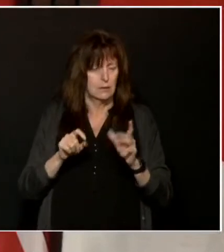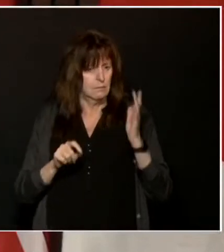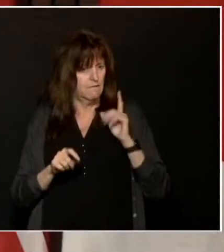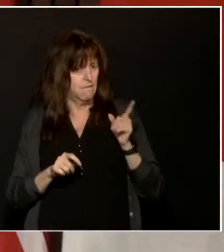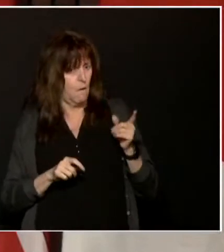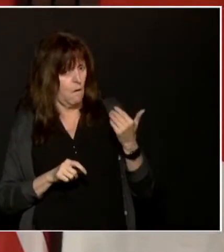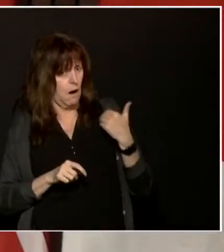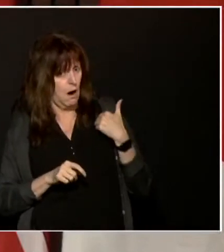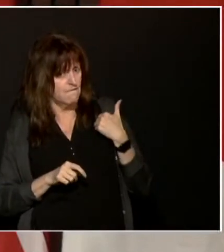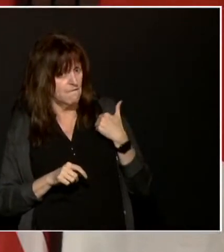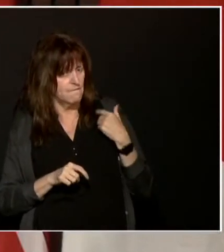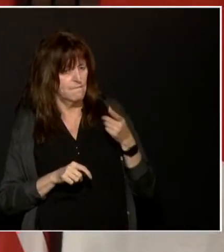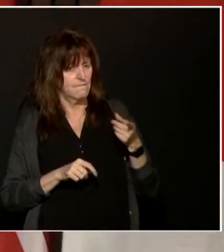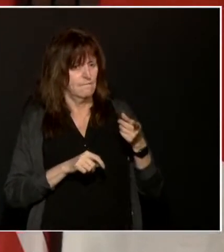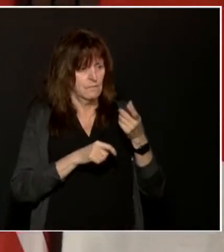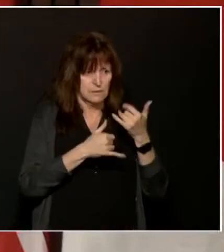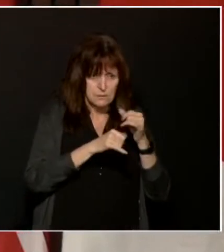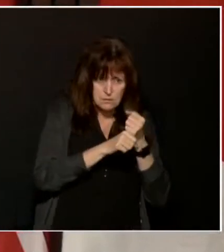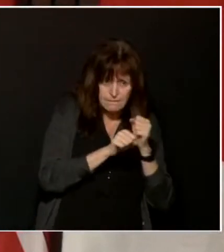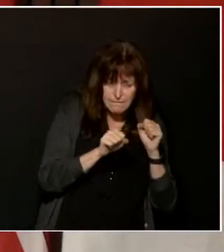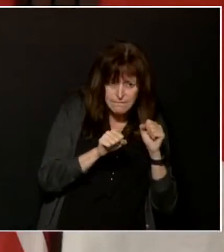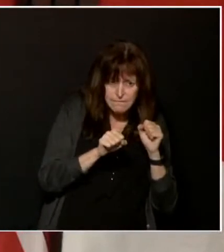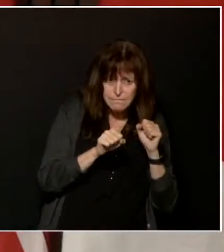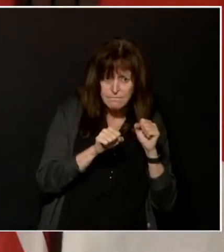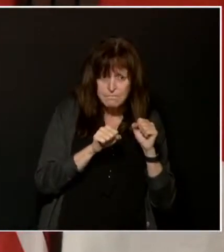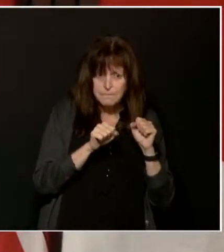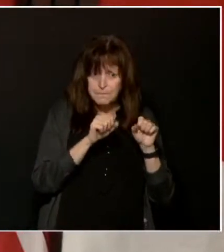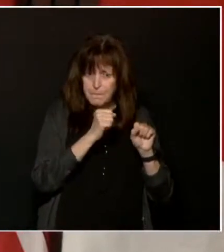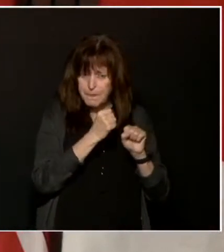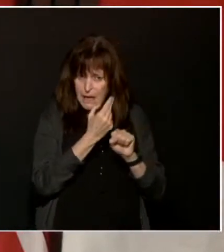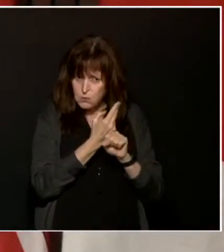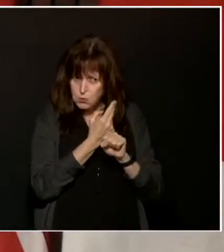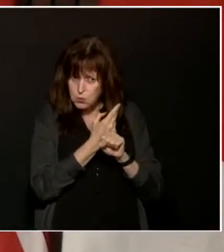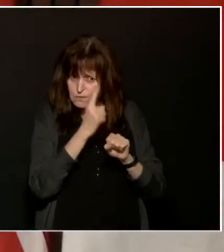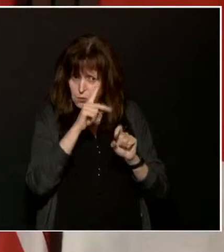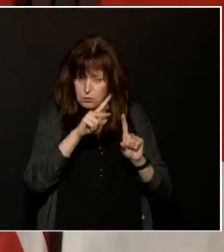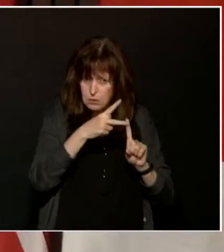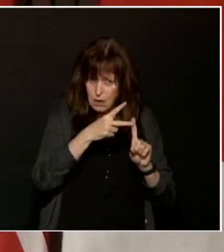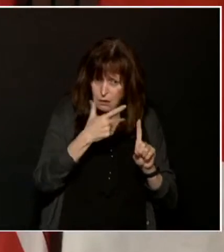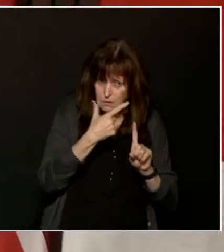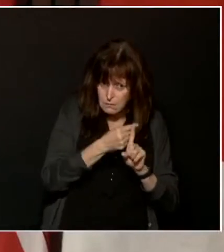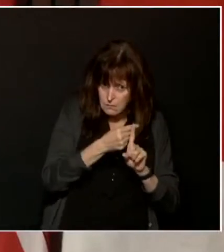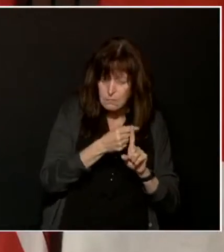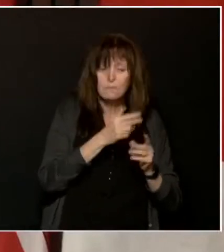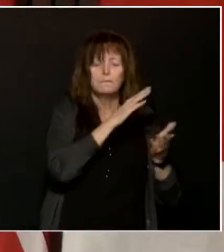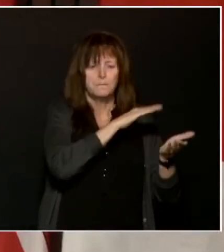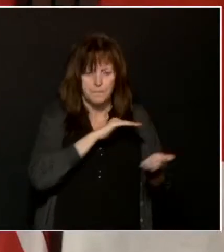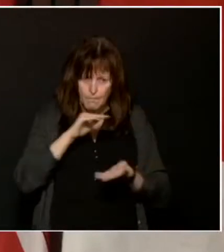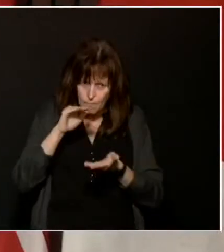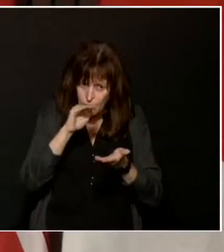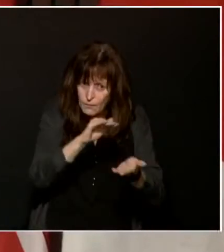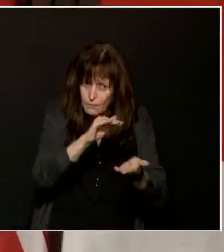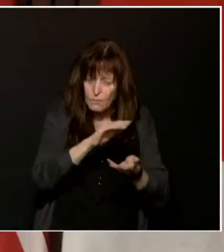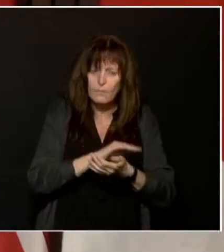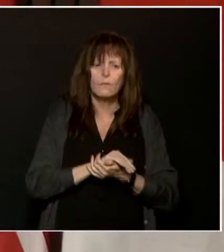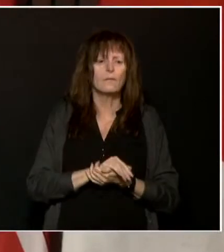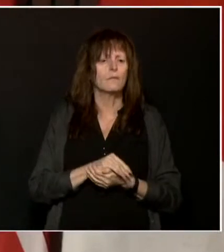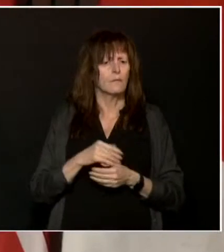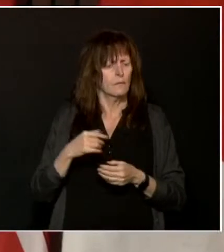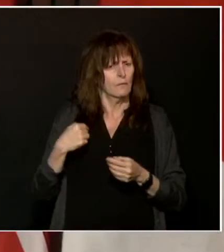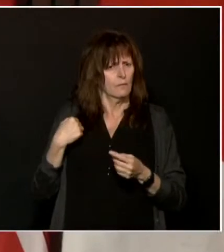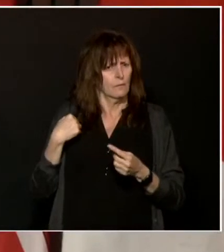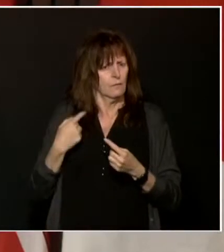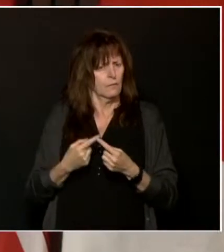is effectively able to be provided. We have delivered 26,000 doses